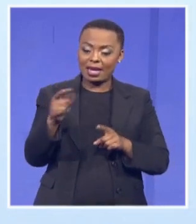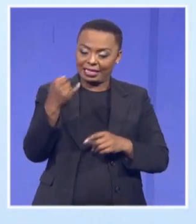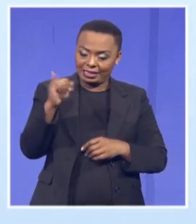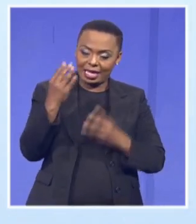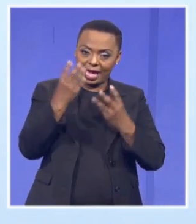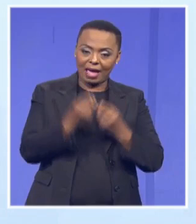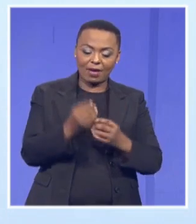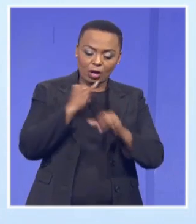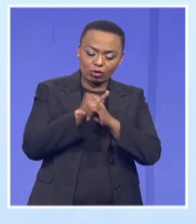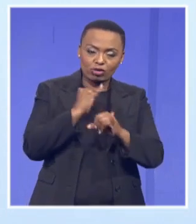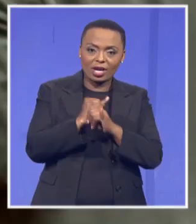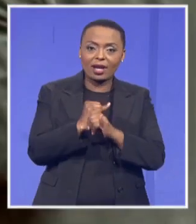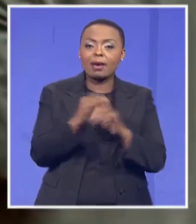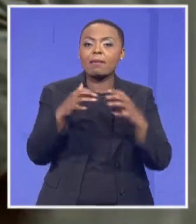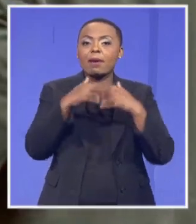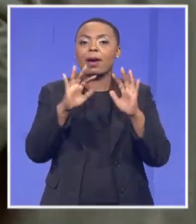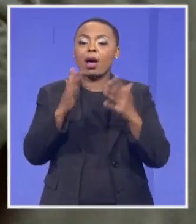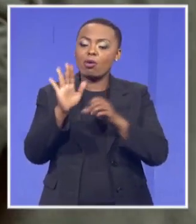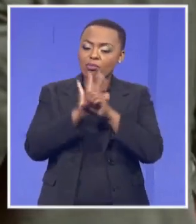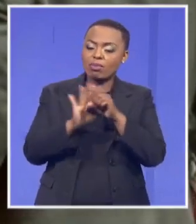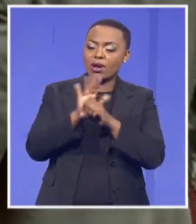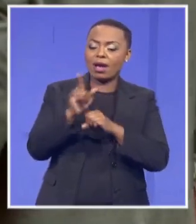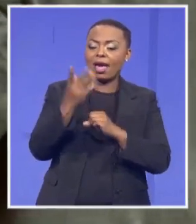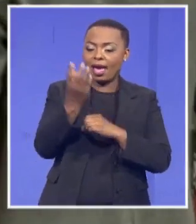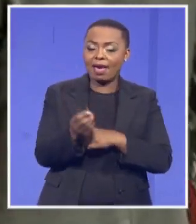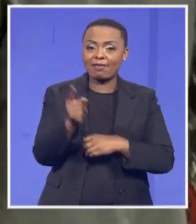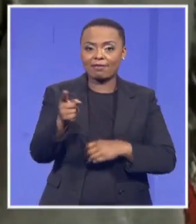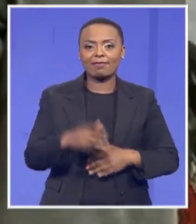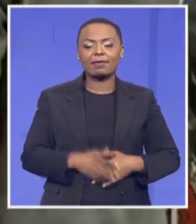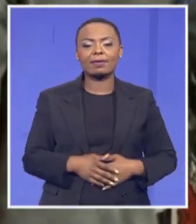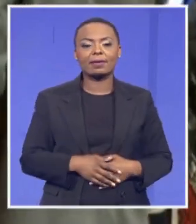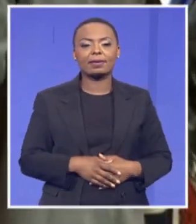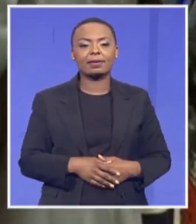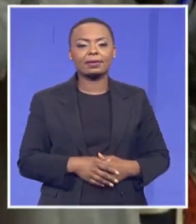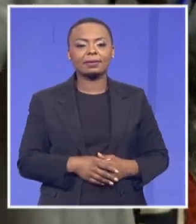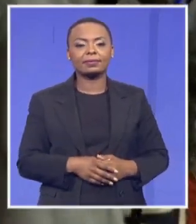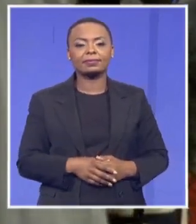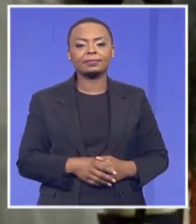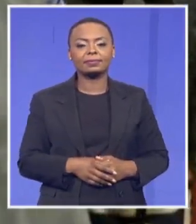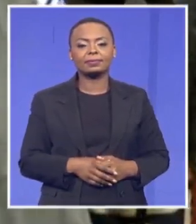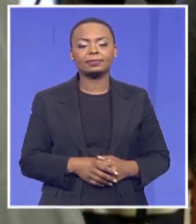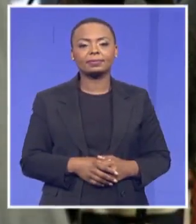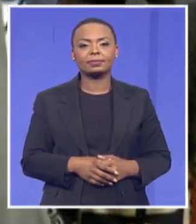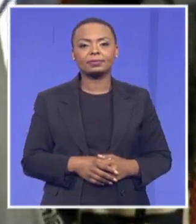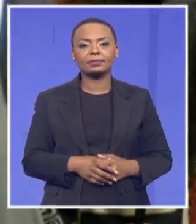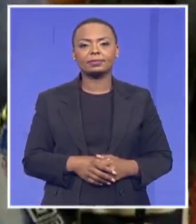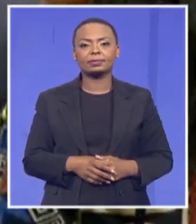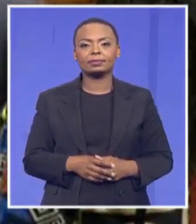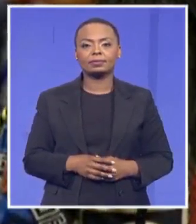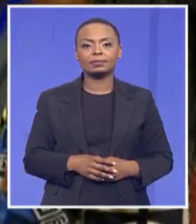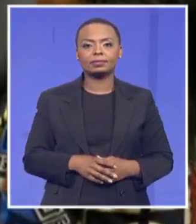this institution came about. Khumalo, SABC News, Johannesburg.